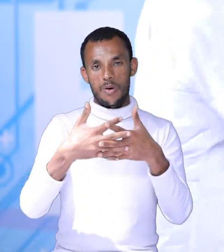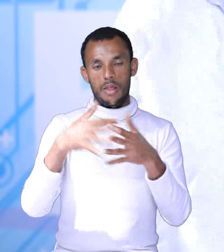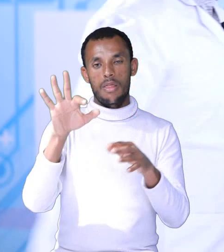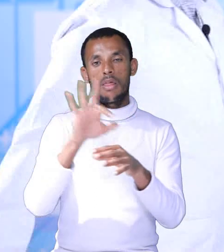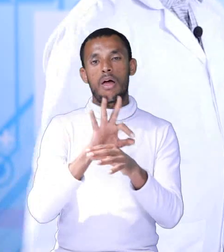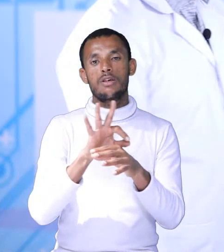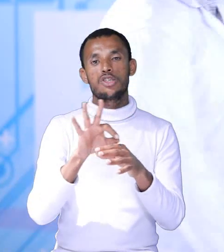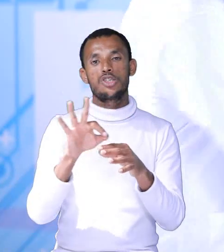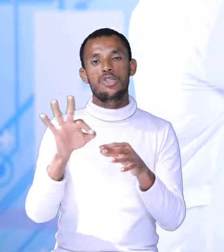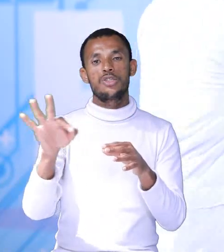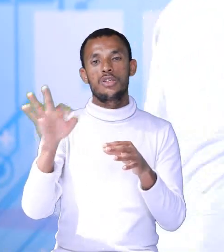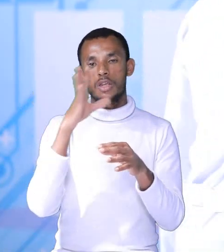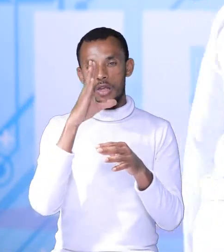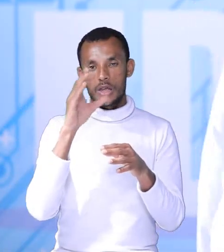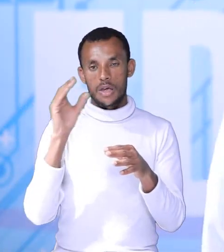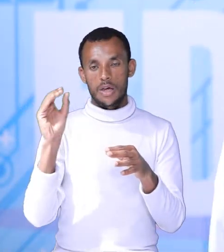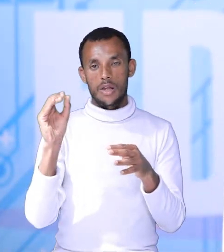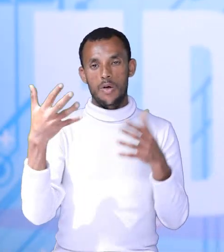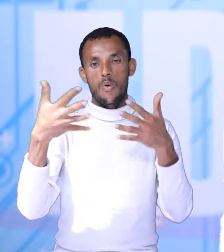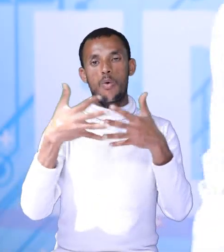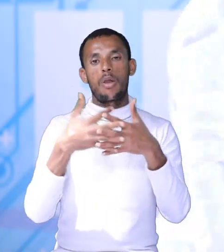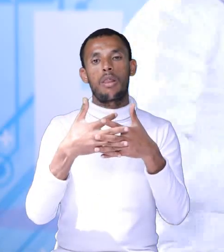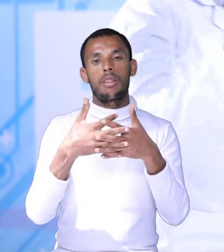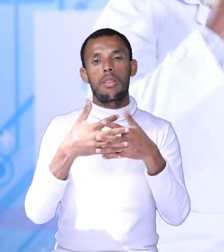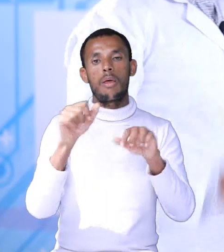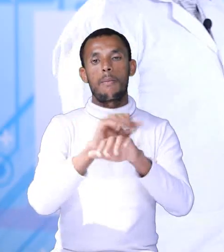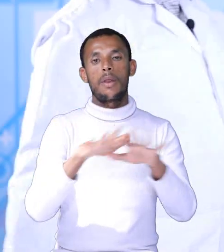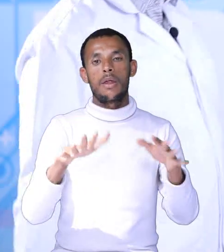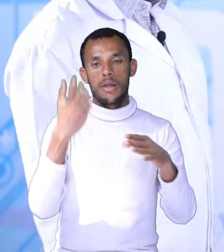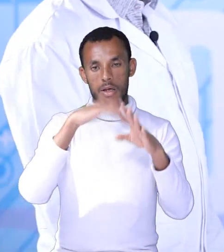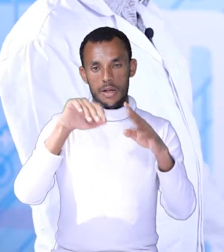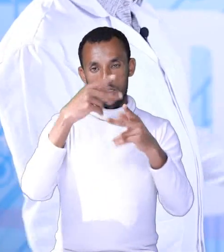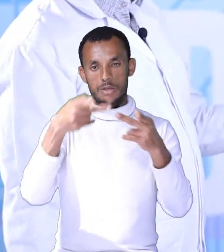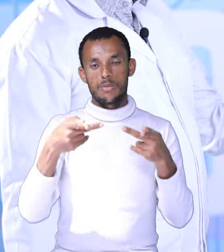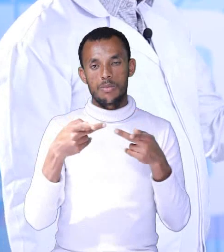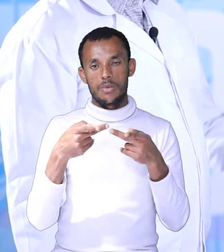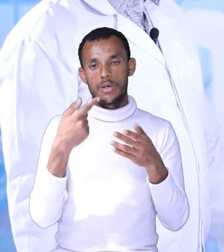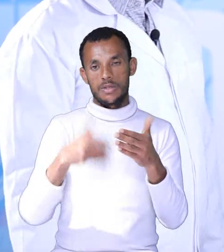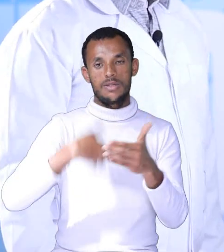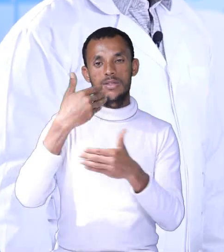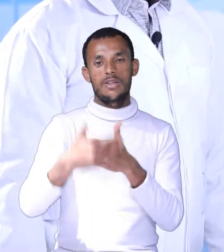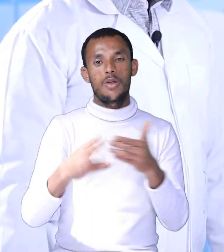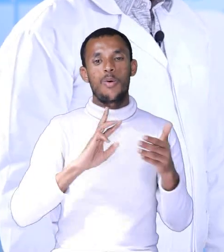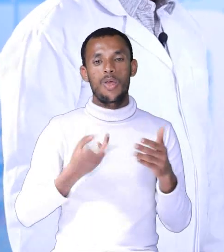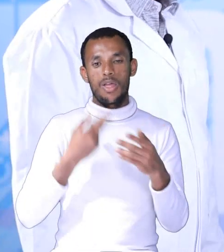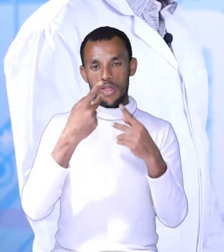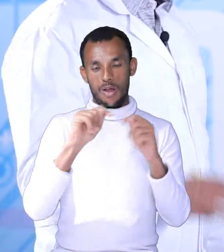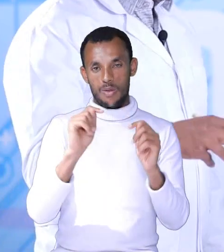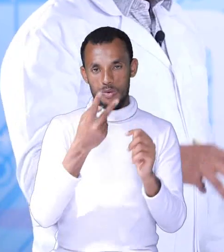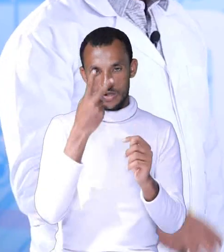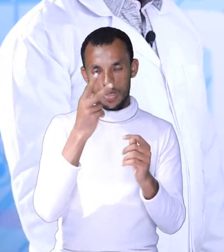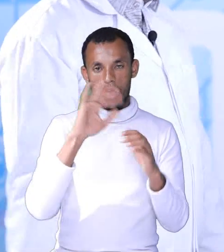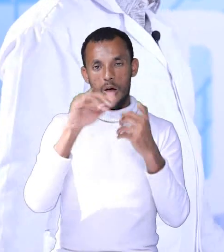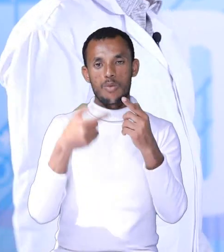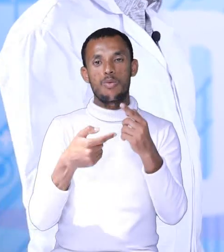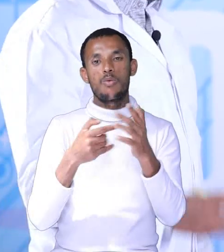axes and coordinate planes in space, and then we'll try to see how